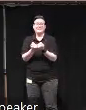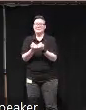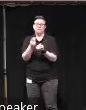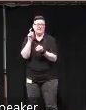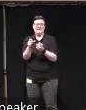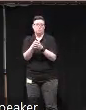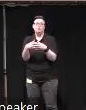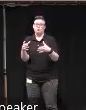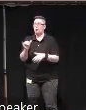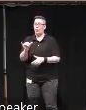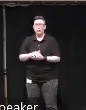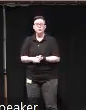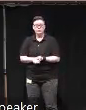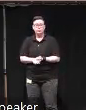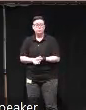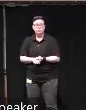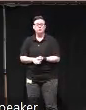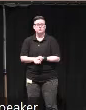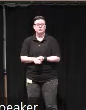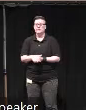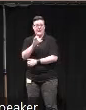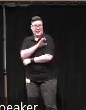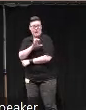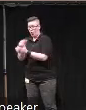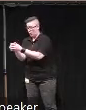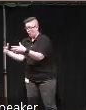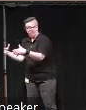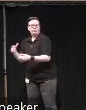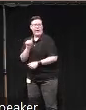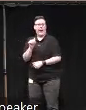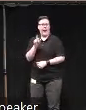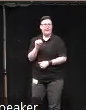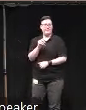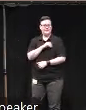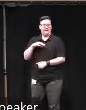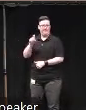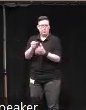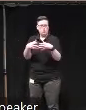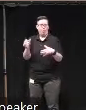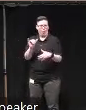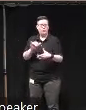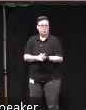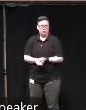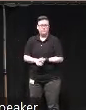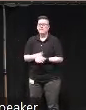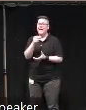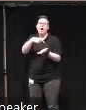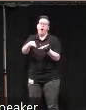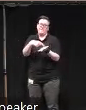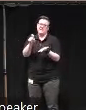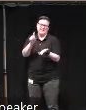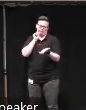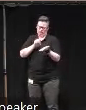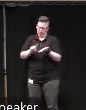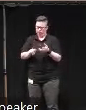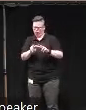in proportion to the clinical growth. And compensation really needs to be looked